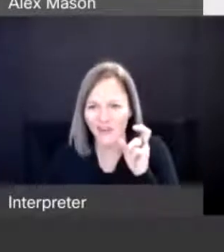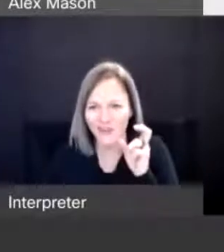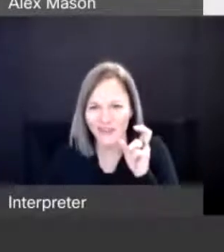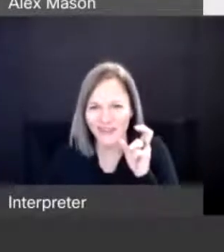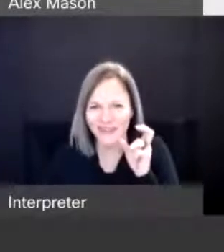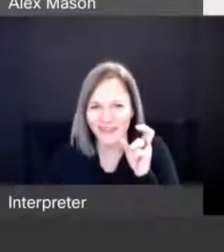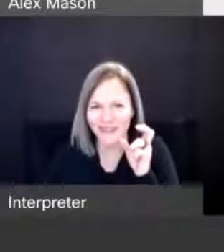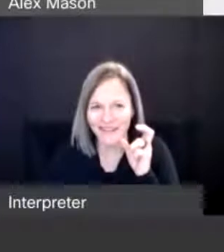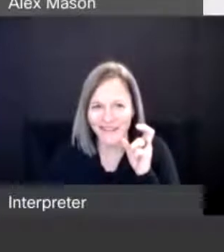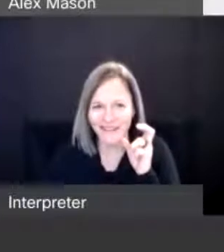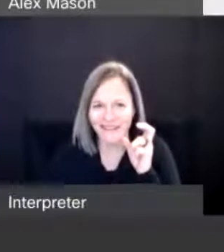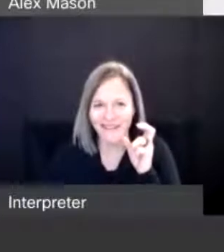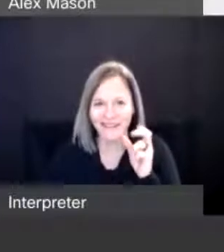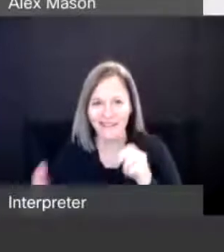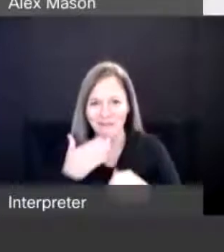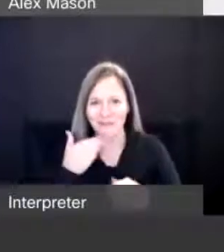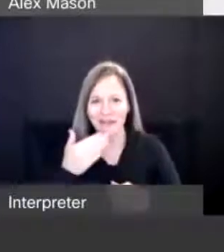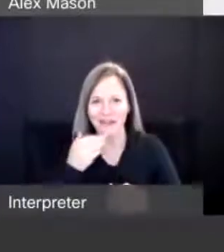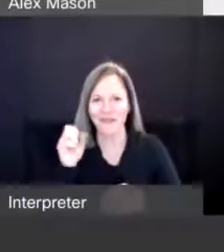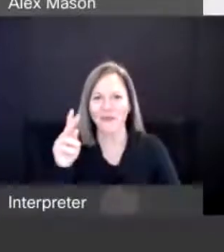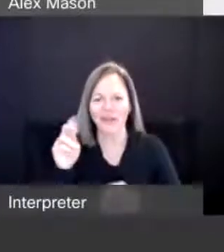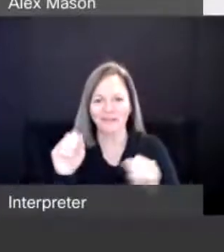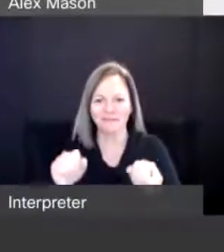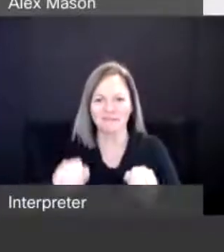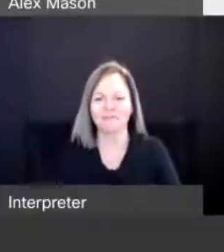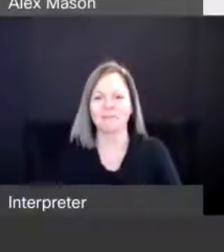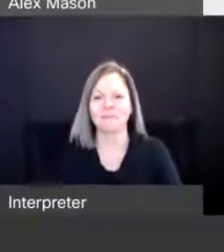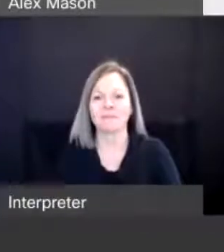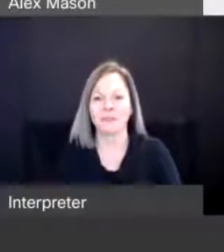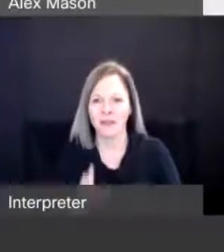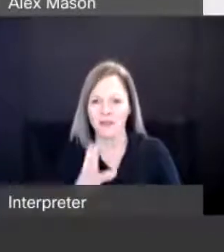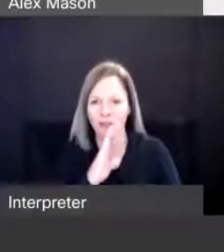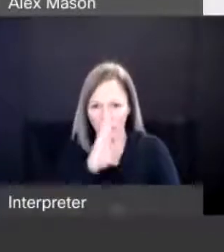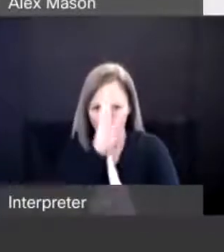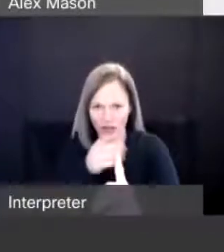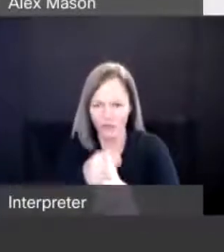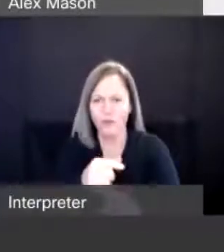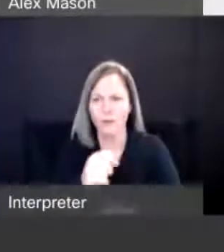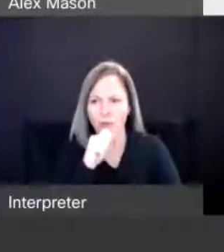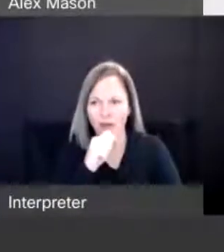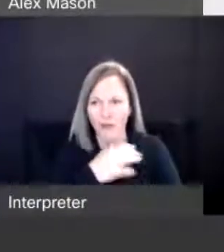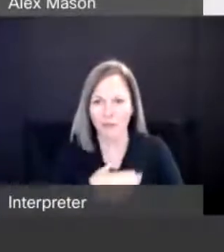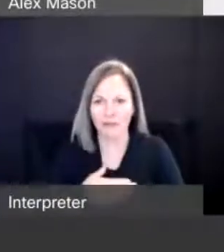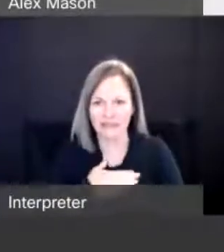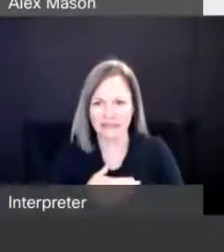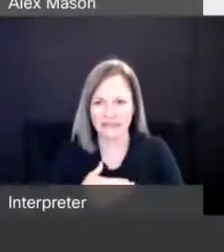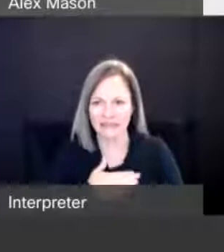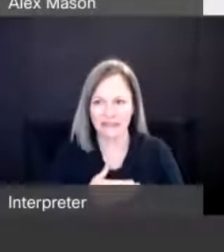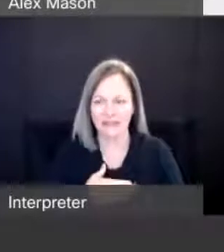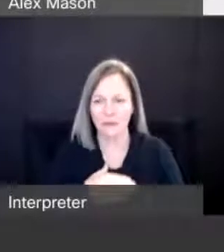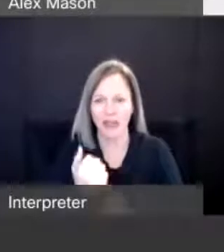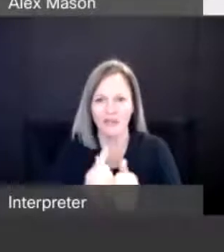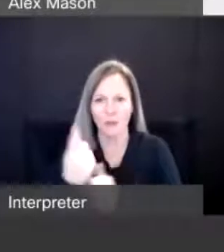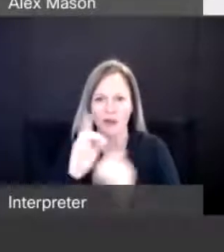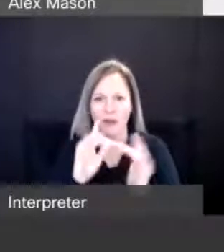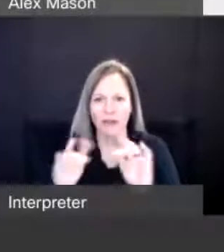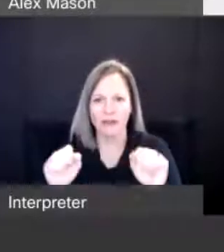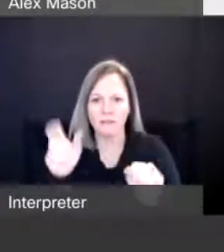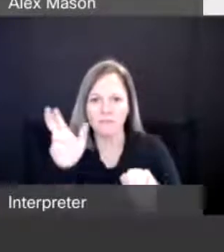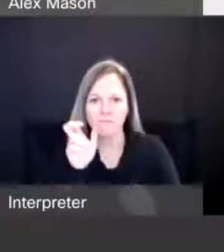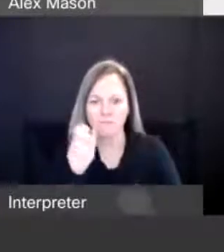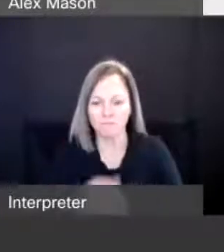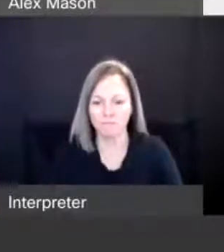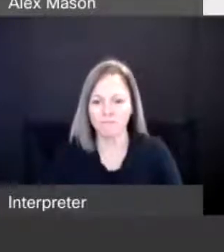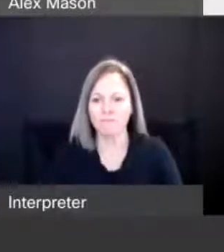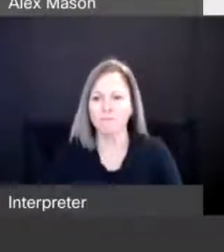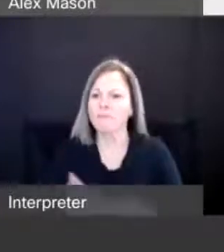There we go. There we go. Okay, talk right into the microphone so that virtual can hear you. Sounds great. Well,